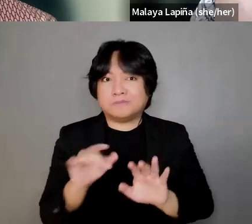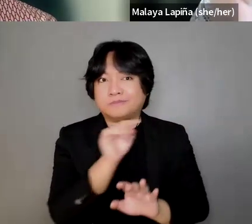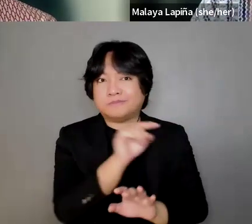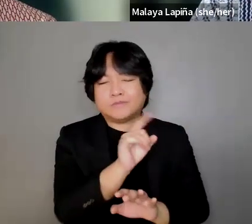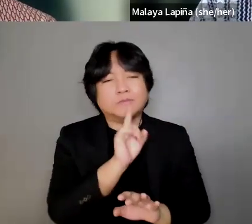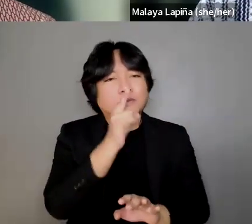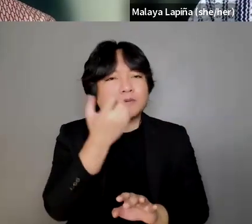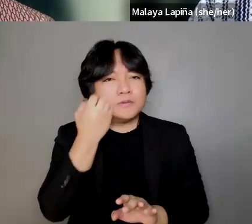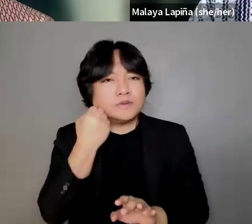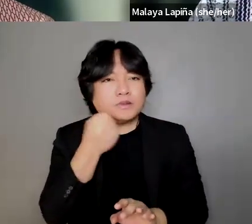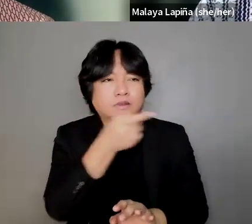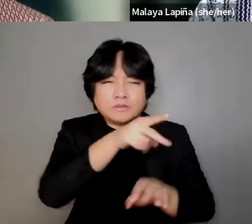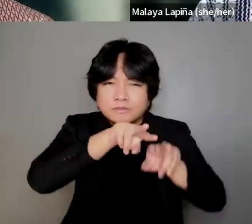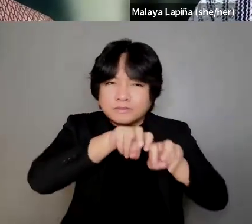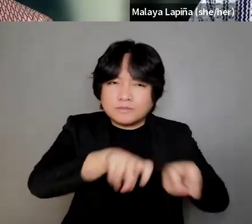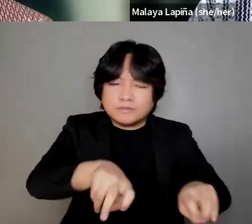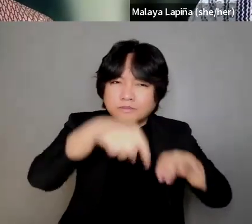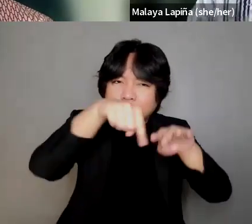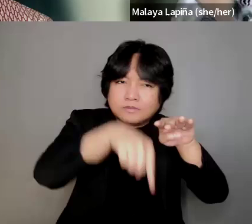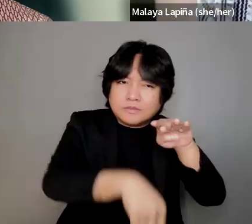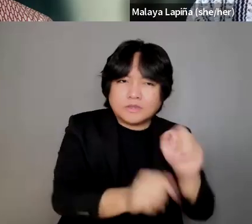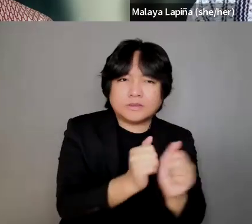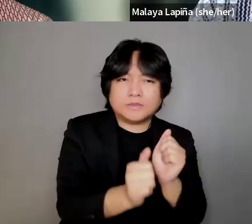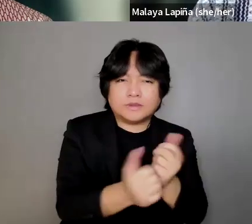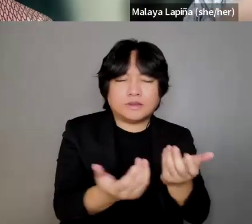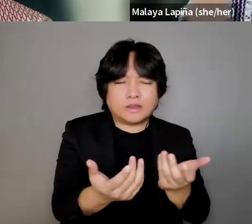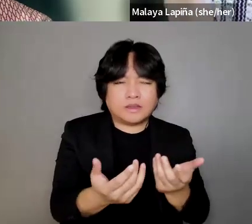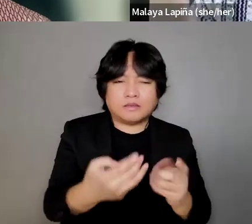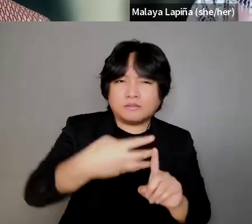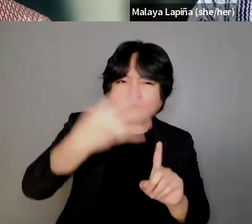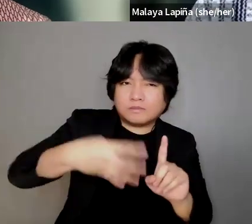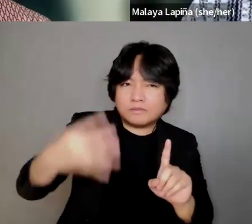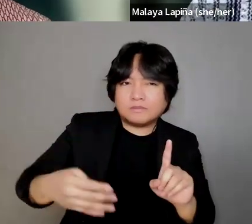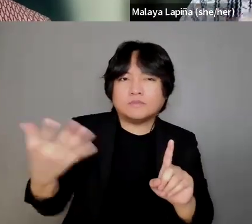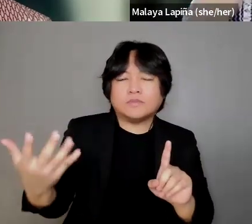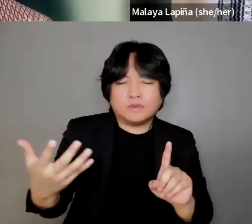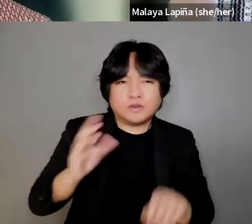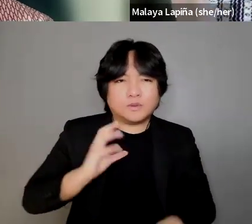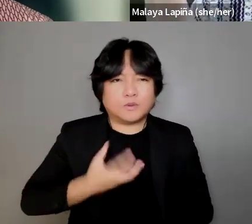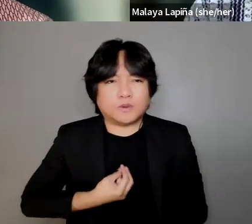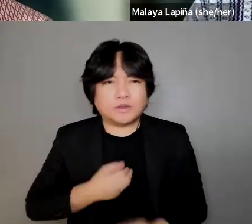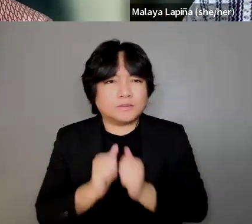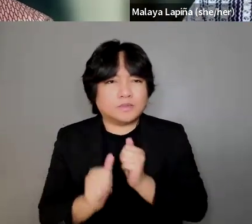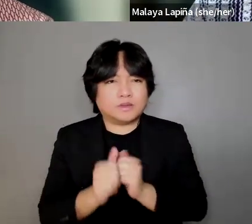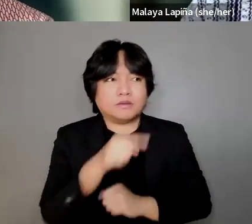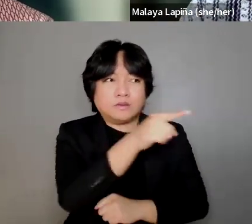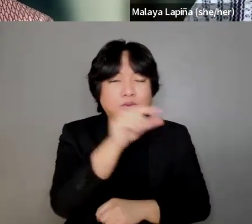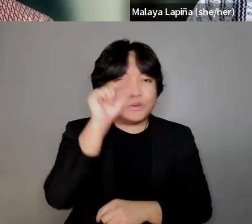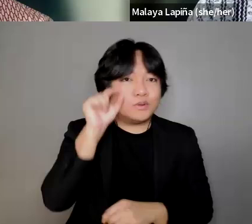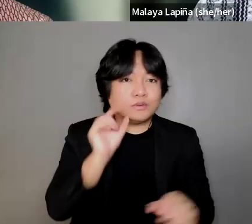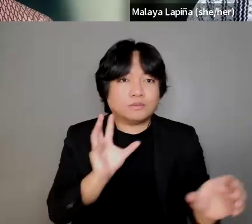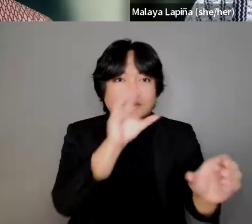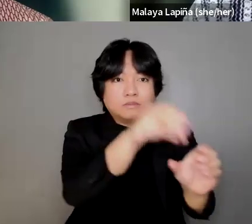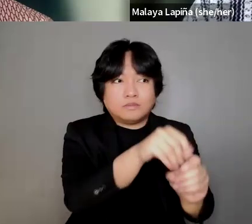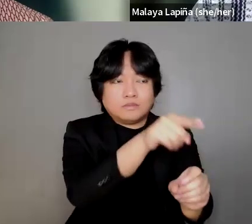kulang no, yung paghimay kung ano ba talagang ibig sabihin when you queer something, when you trans something, when you're using gender as part of